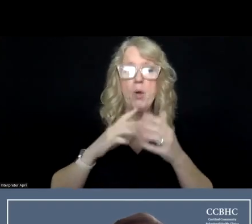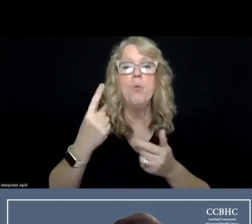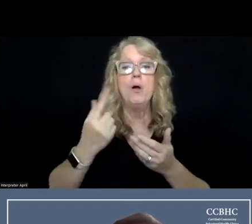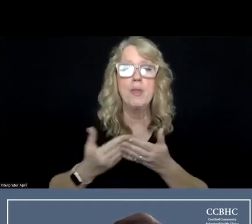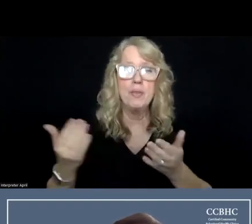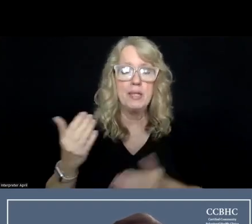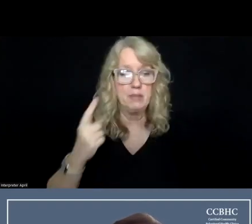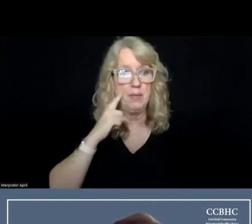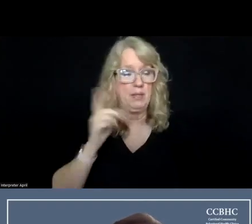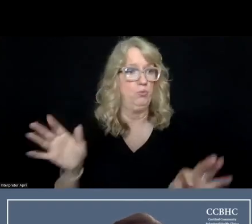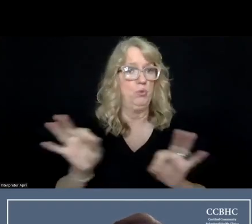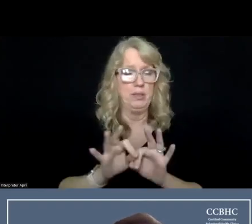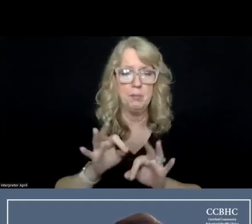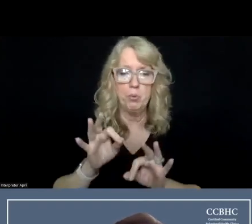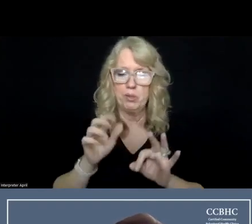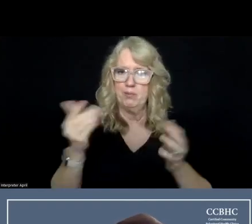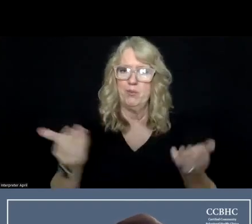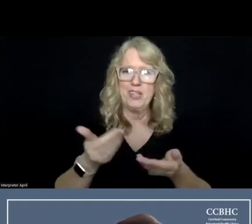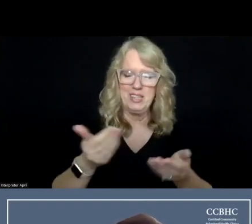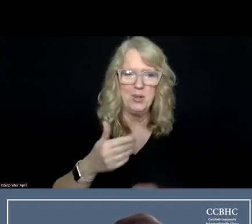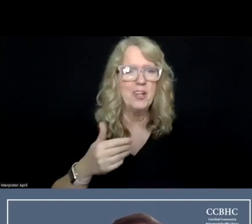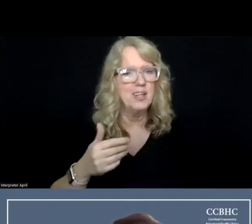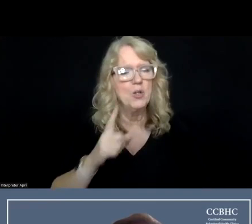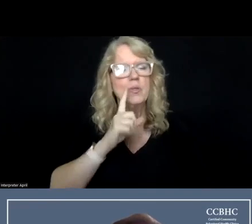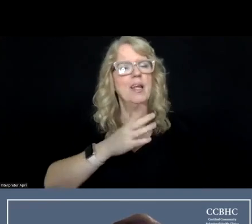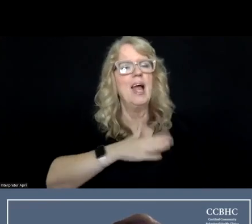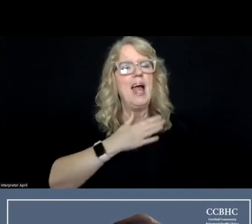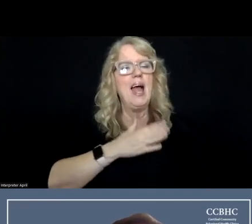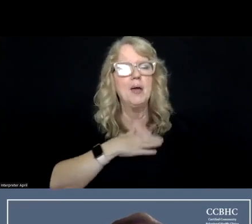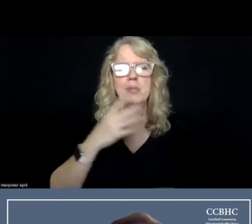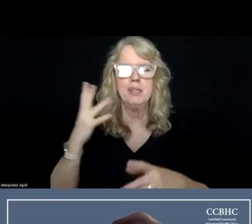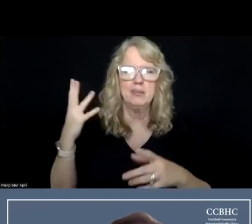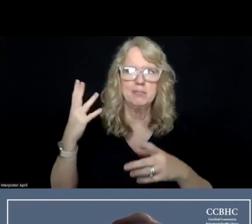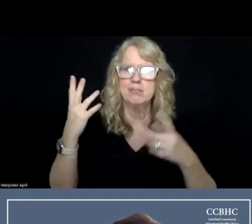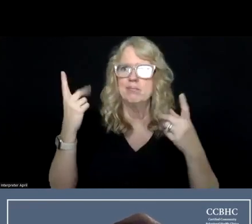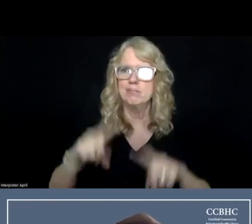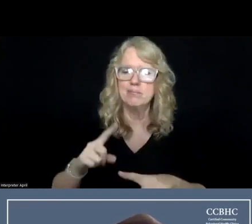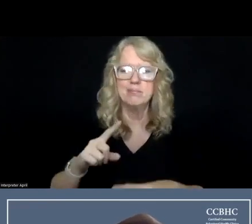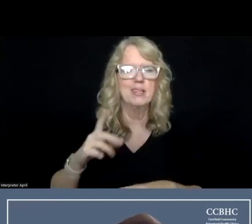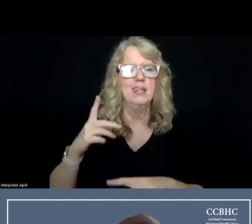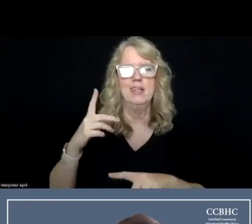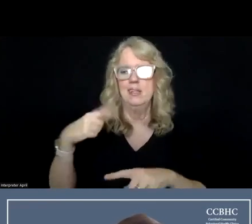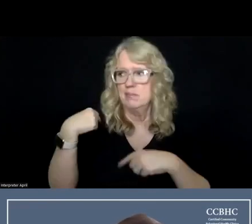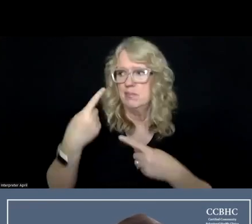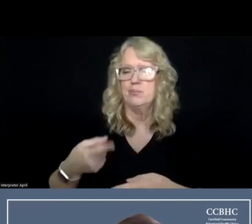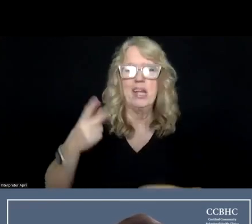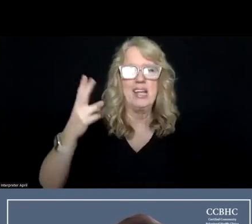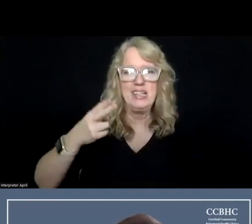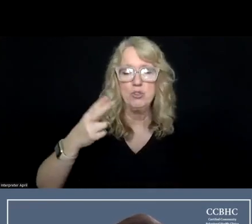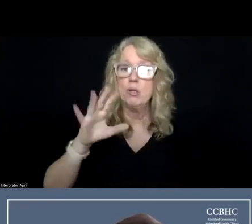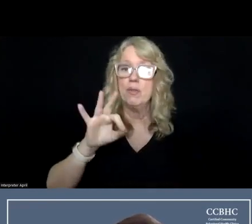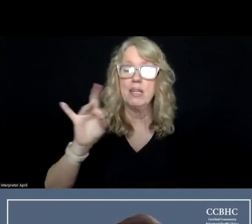that I think is really important for this audience is that it's been a really happy accident of history that the 988